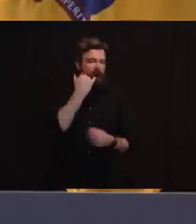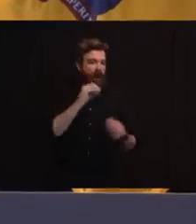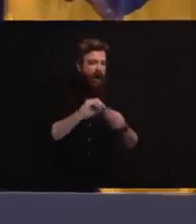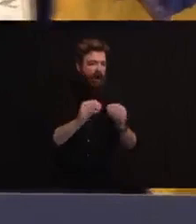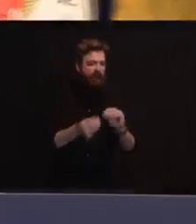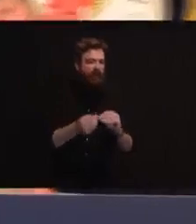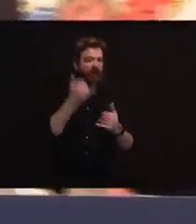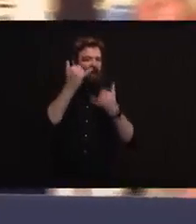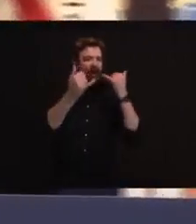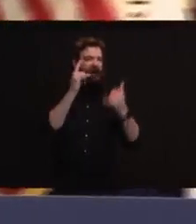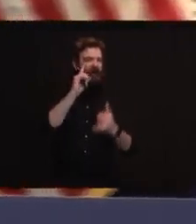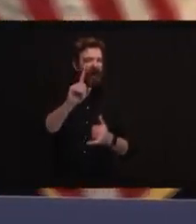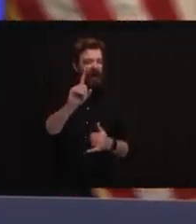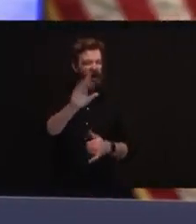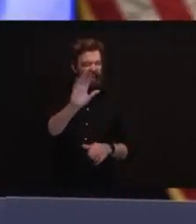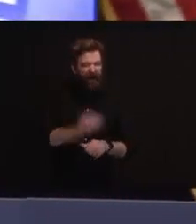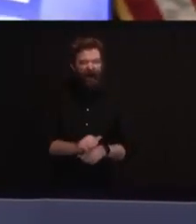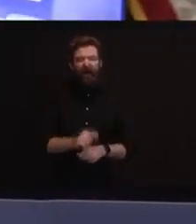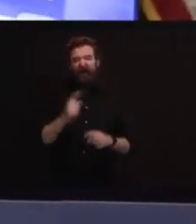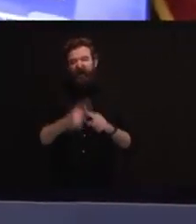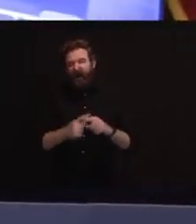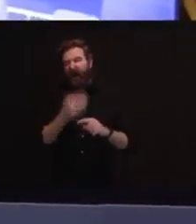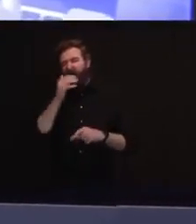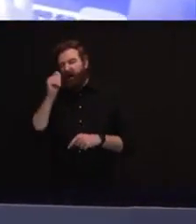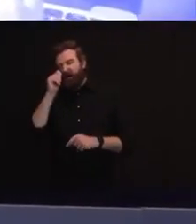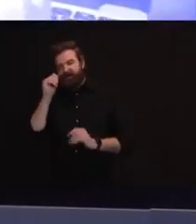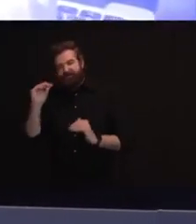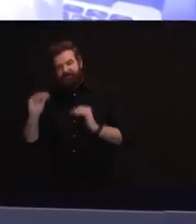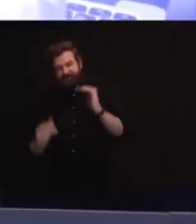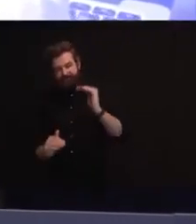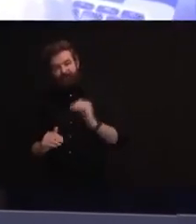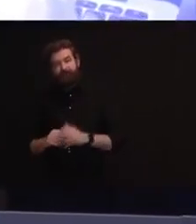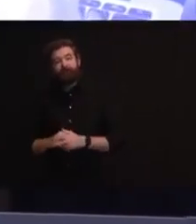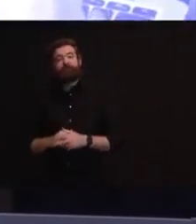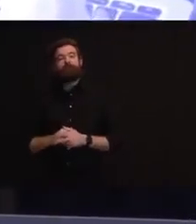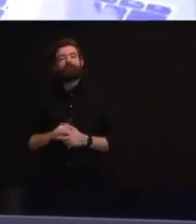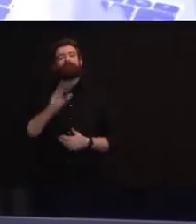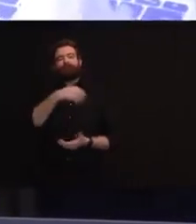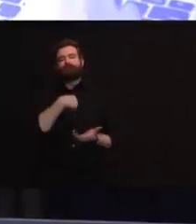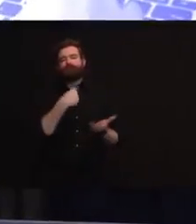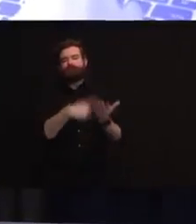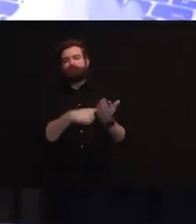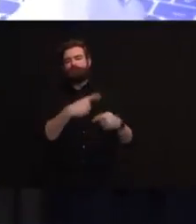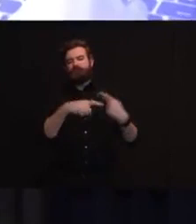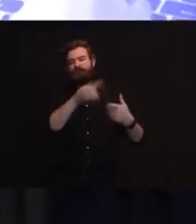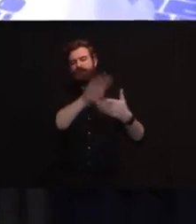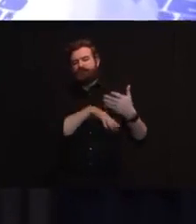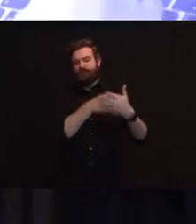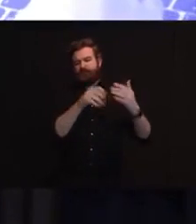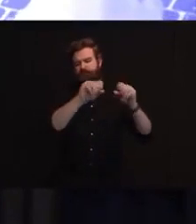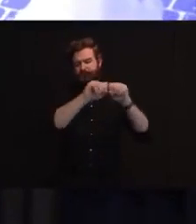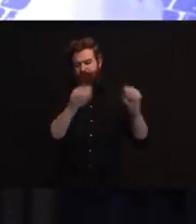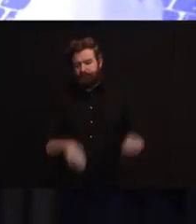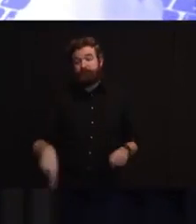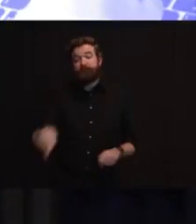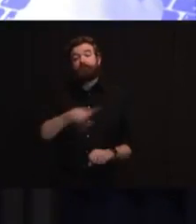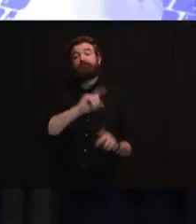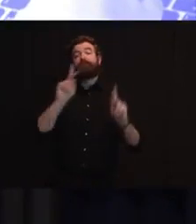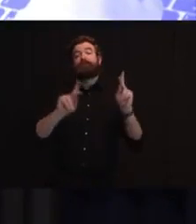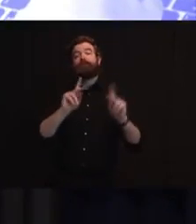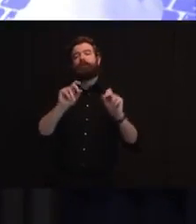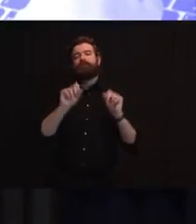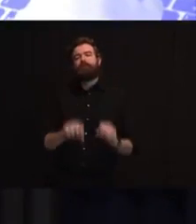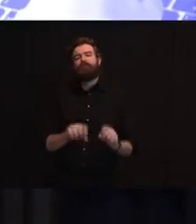disparities. Okay, first I want to explain the scheduling system. People can go on NJVSS, and for those